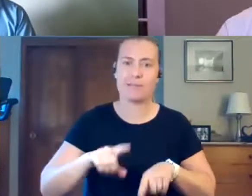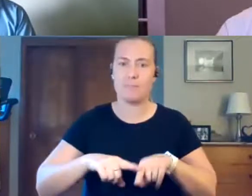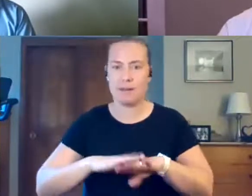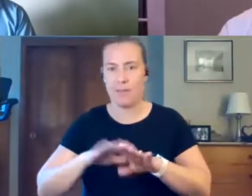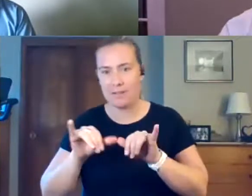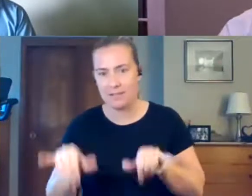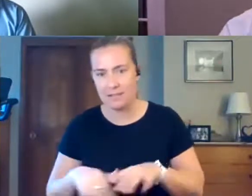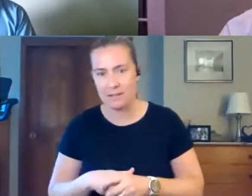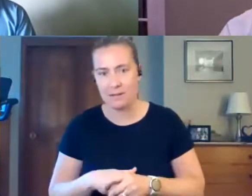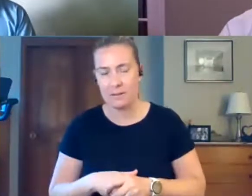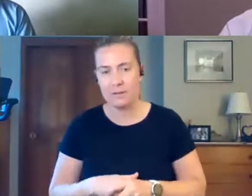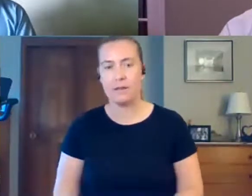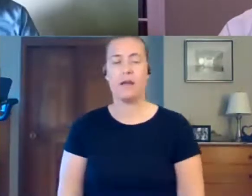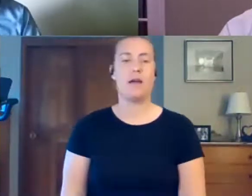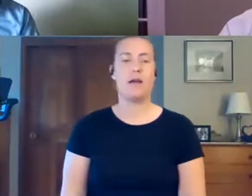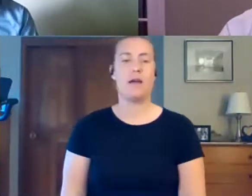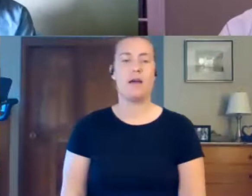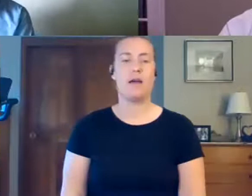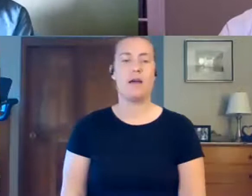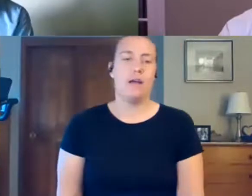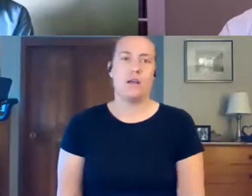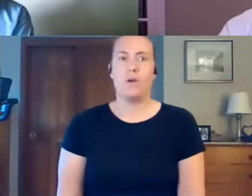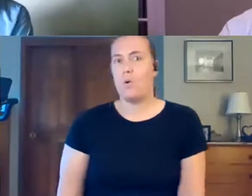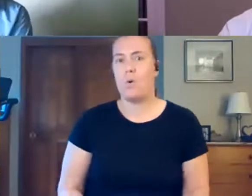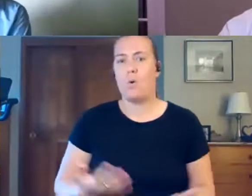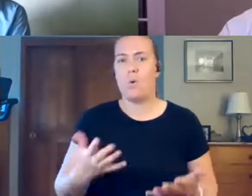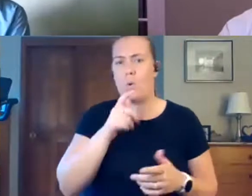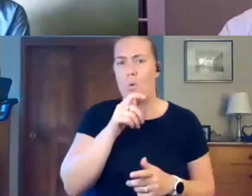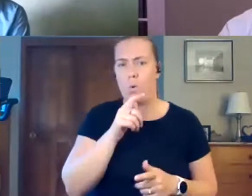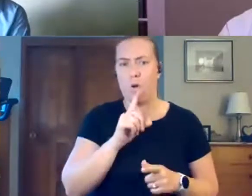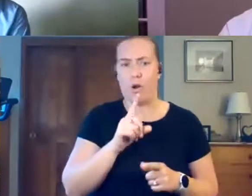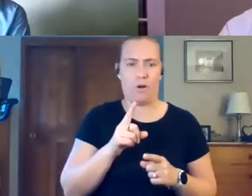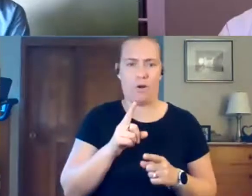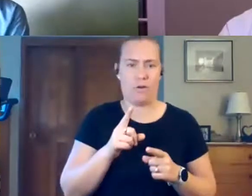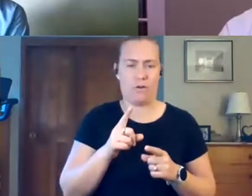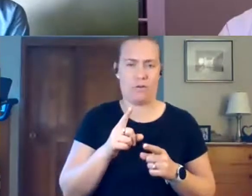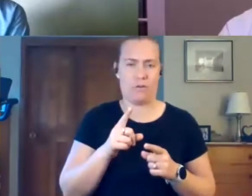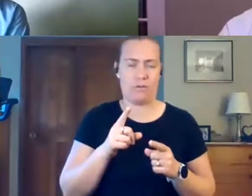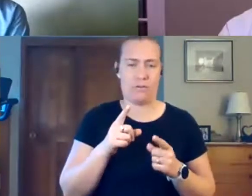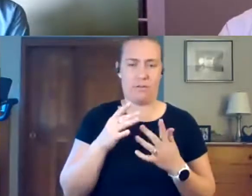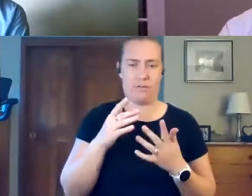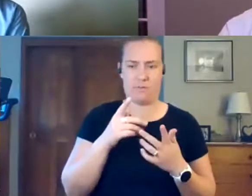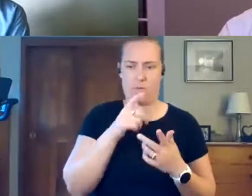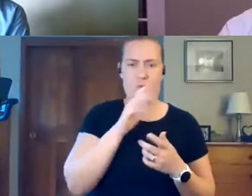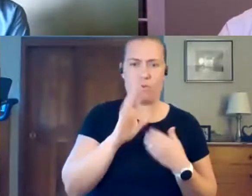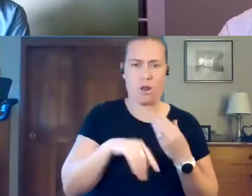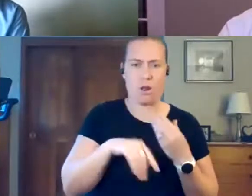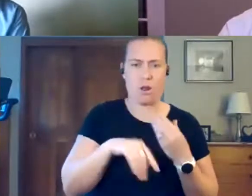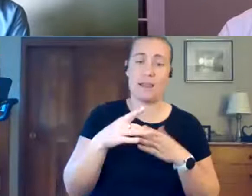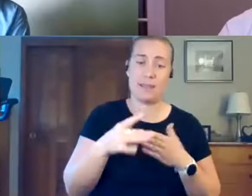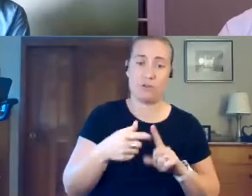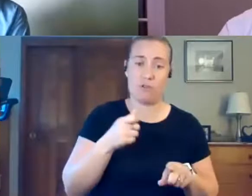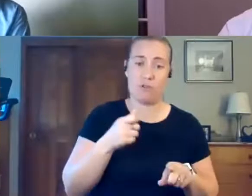it C-suite, decision makers? Is it individual primary care, clinical leaders? Is